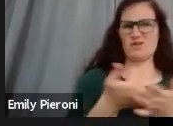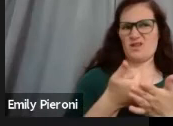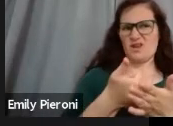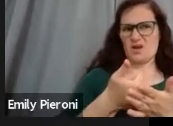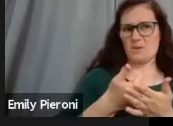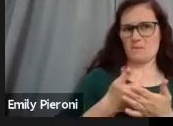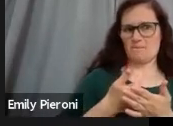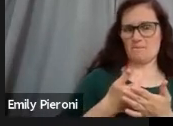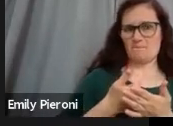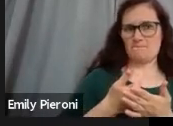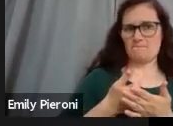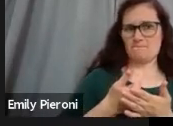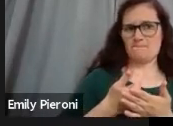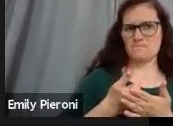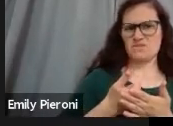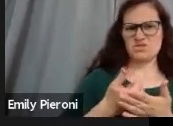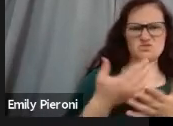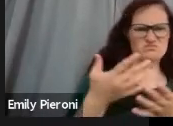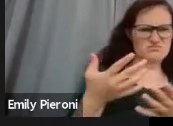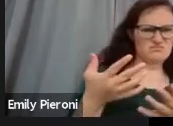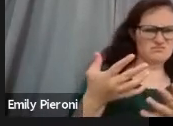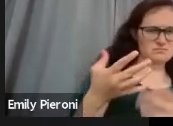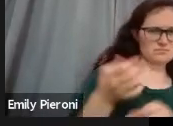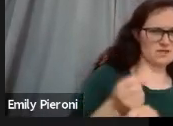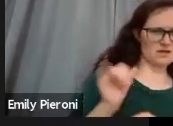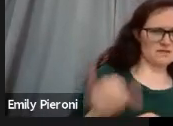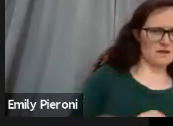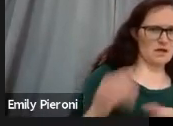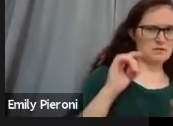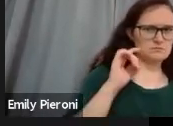you get that notification?